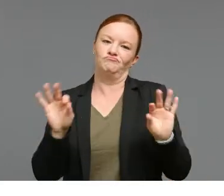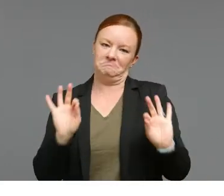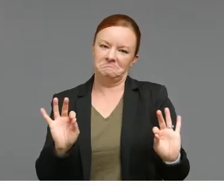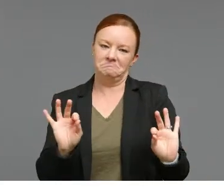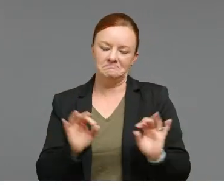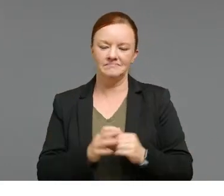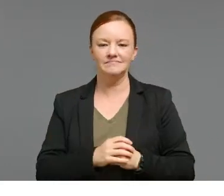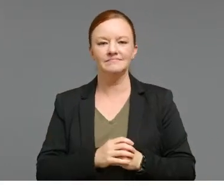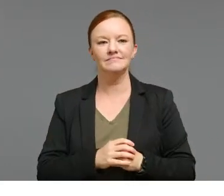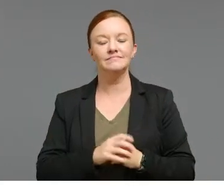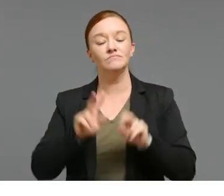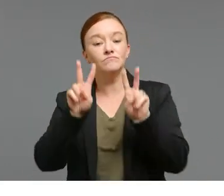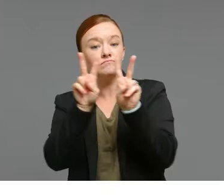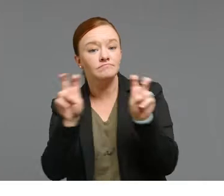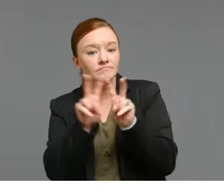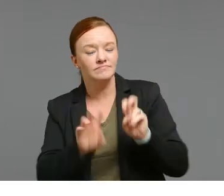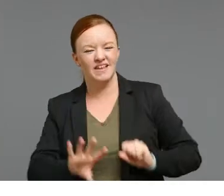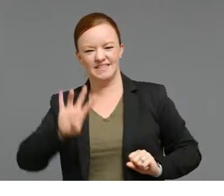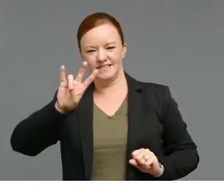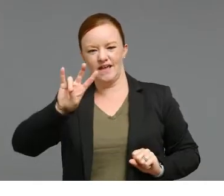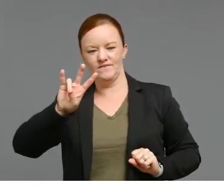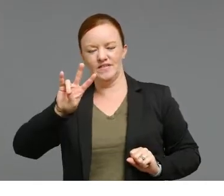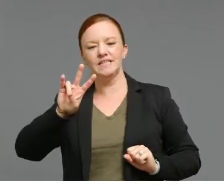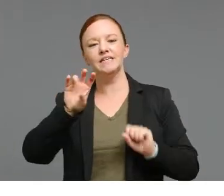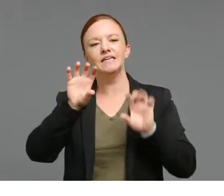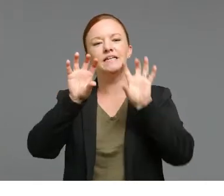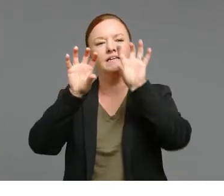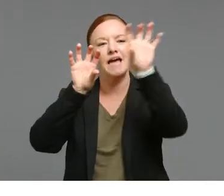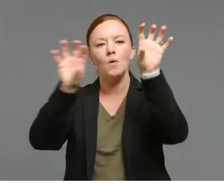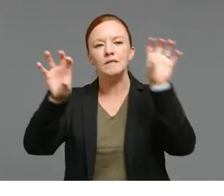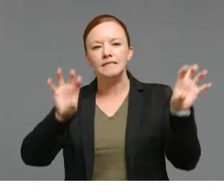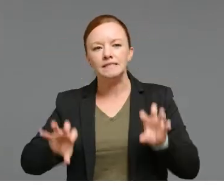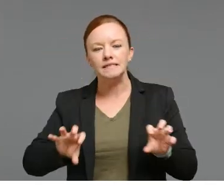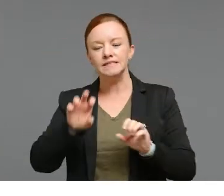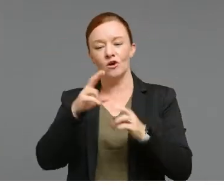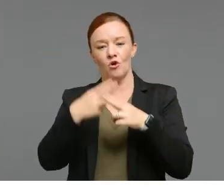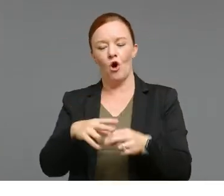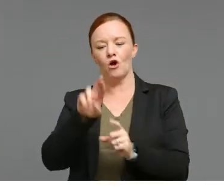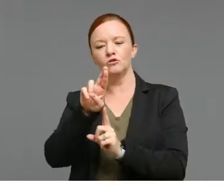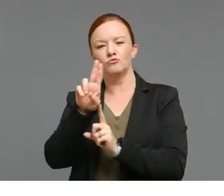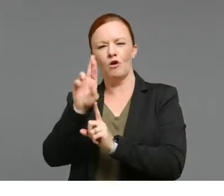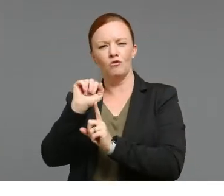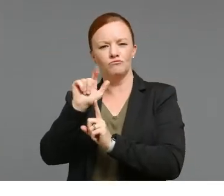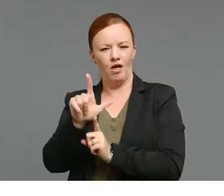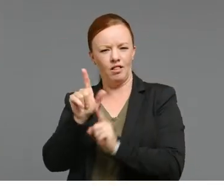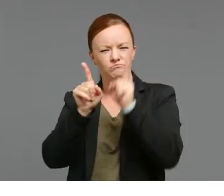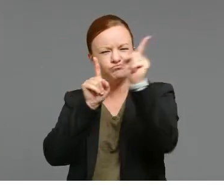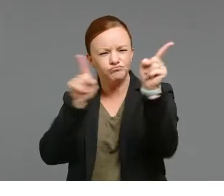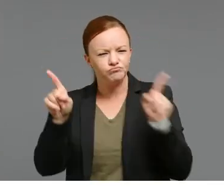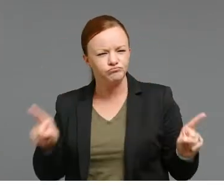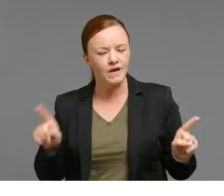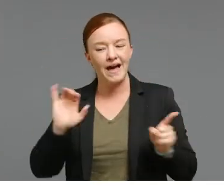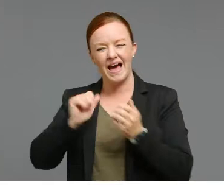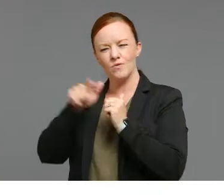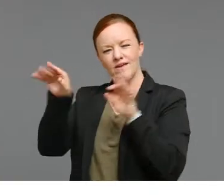They looked at 7 rural counties. Their definition is a little bit different than our definition here in Arizona. They looked at our 7